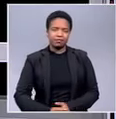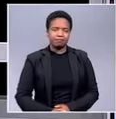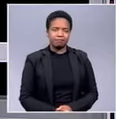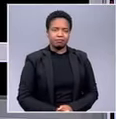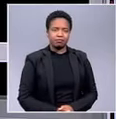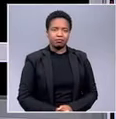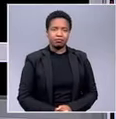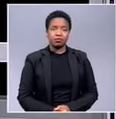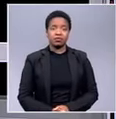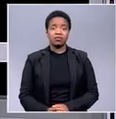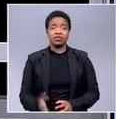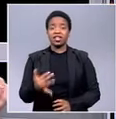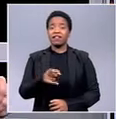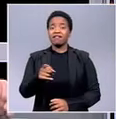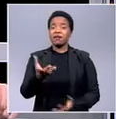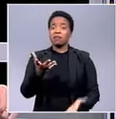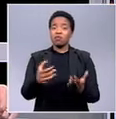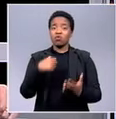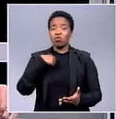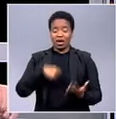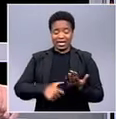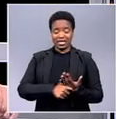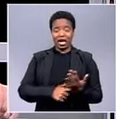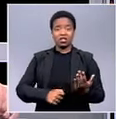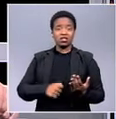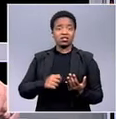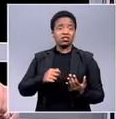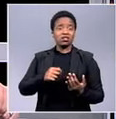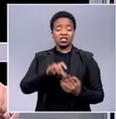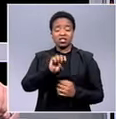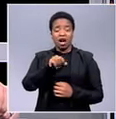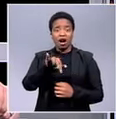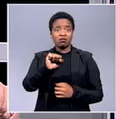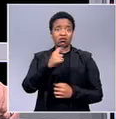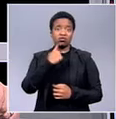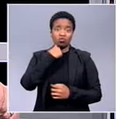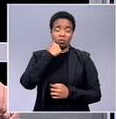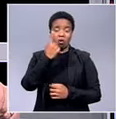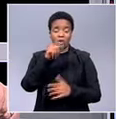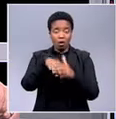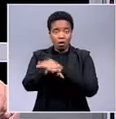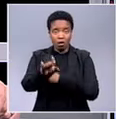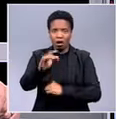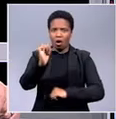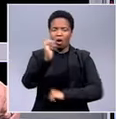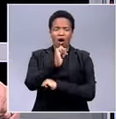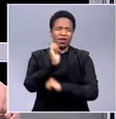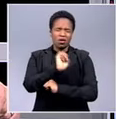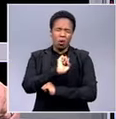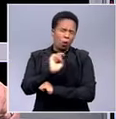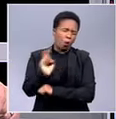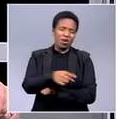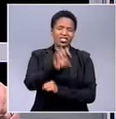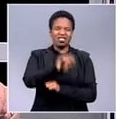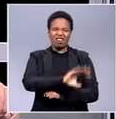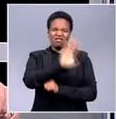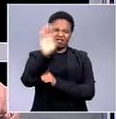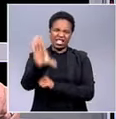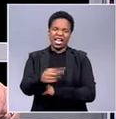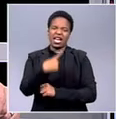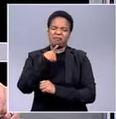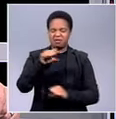And if you are planning to visit your local tax office tomorrow, perhaps not the best day. All SARS offices nationwide are set